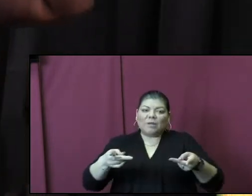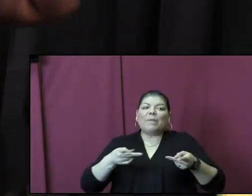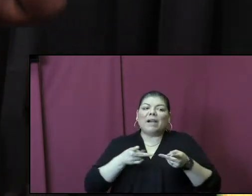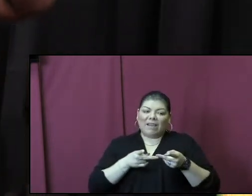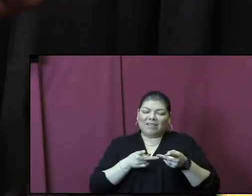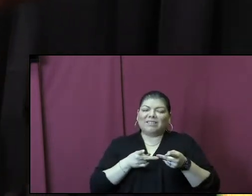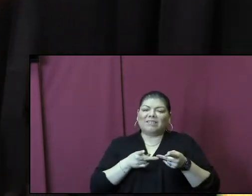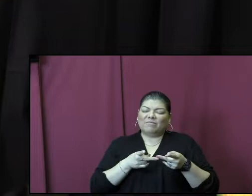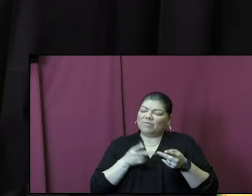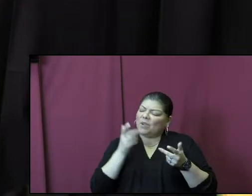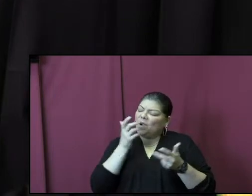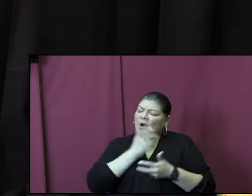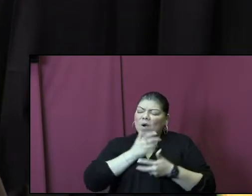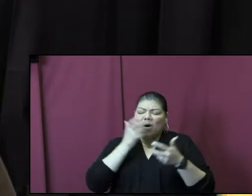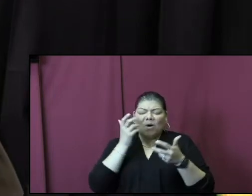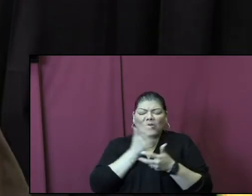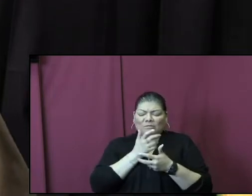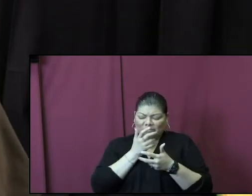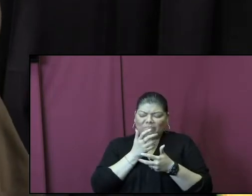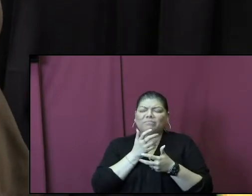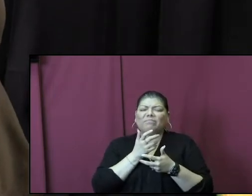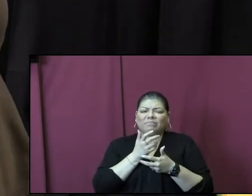place. Hey!